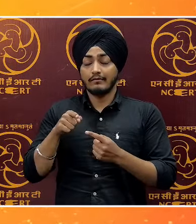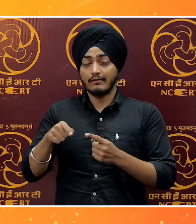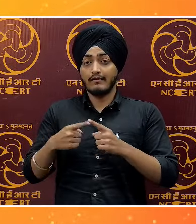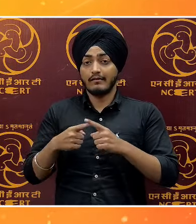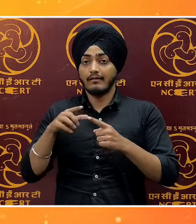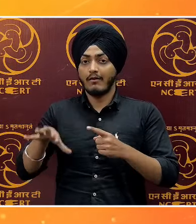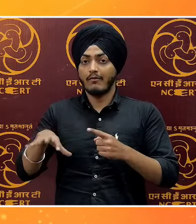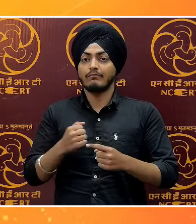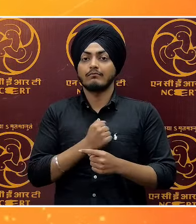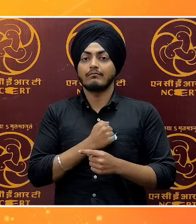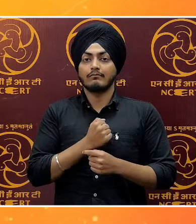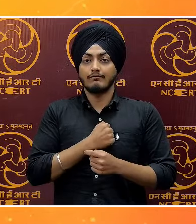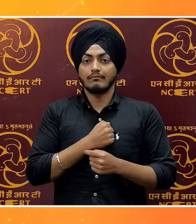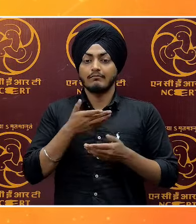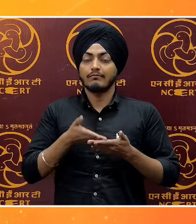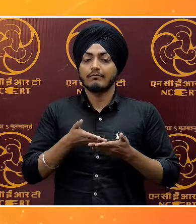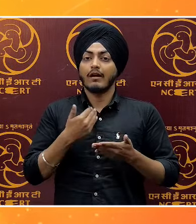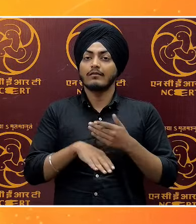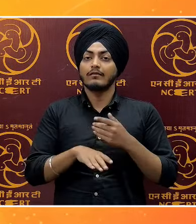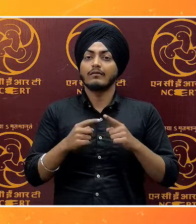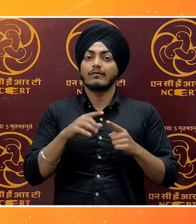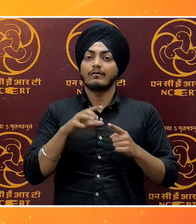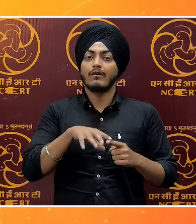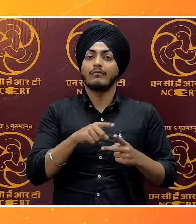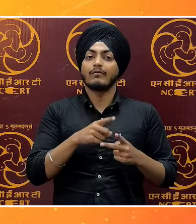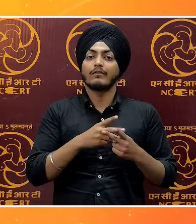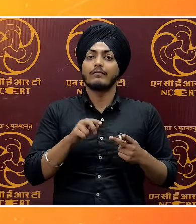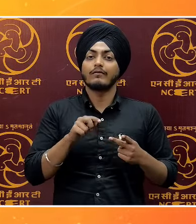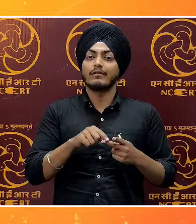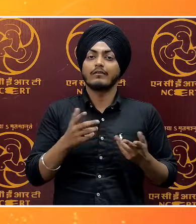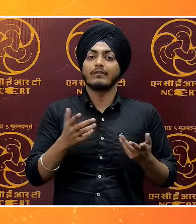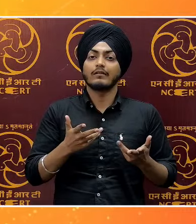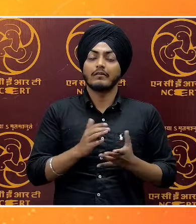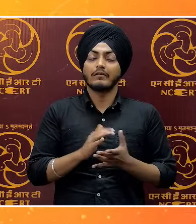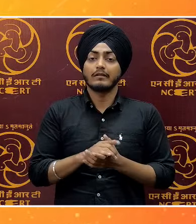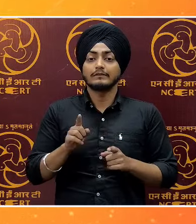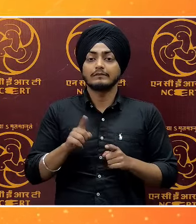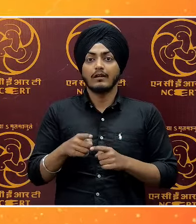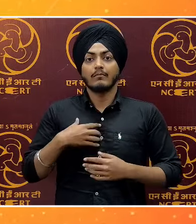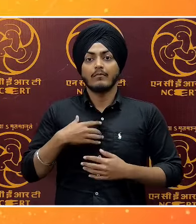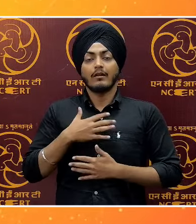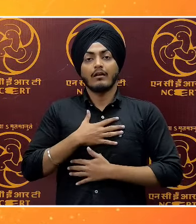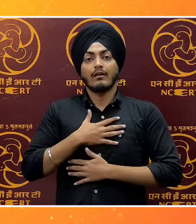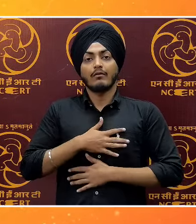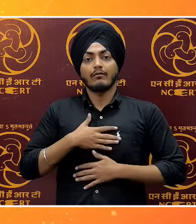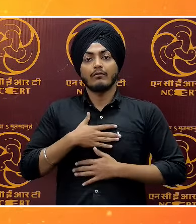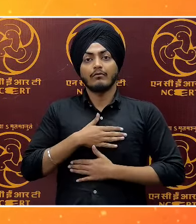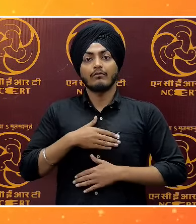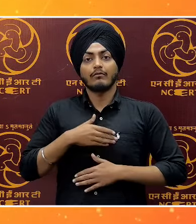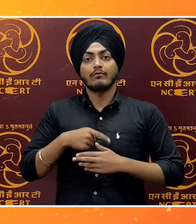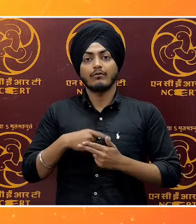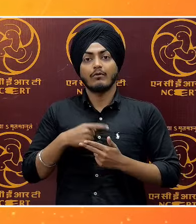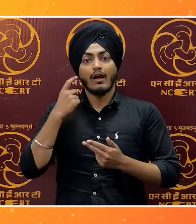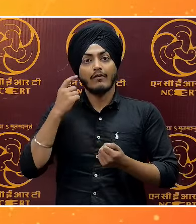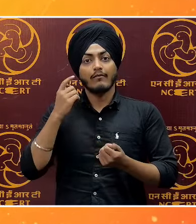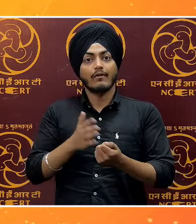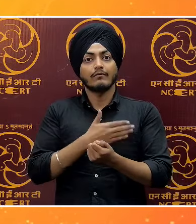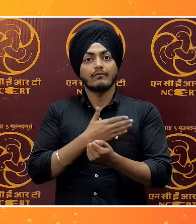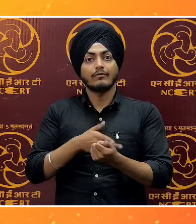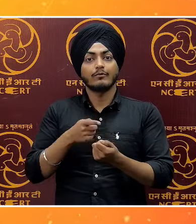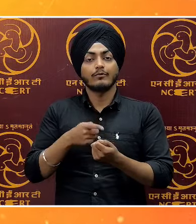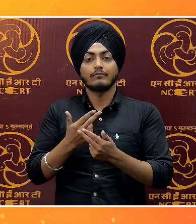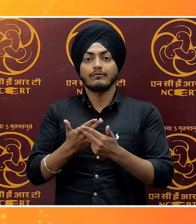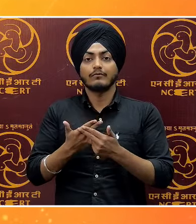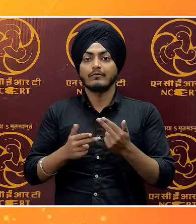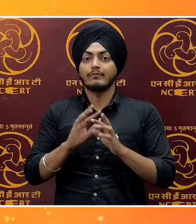town. So, what is there in a town? It is given in a very fun way and in a rhyming form.